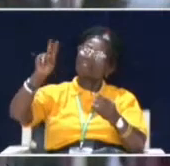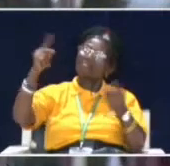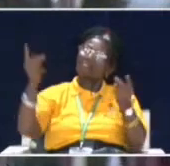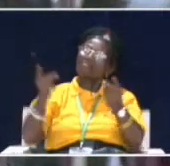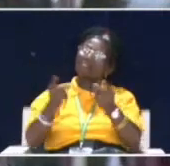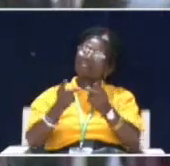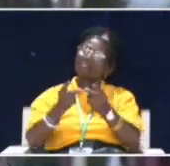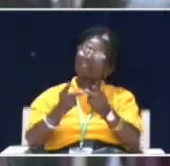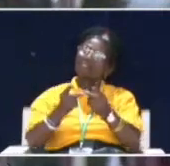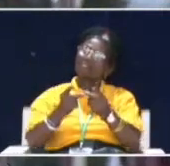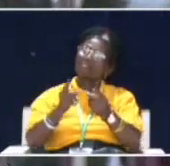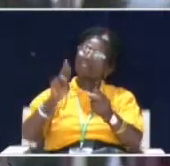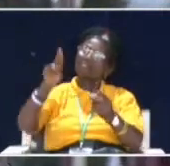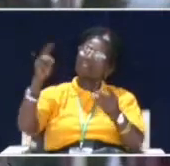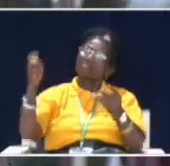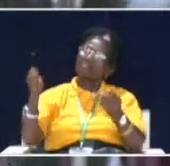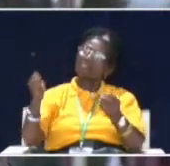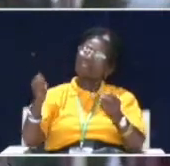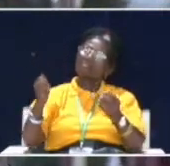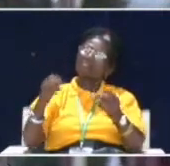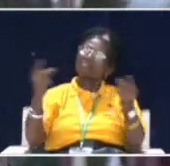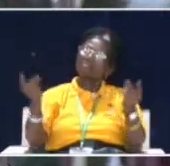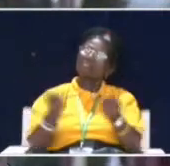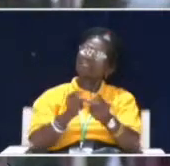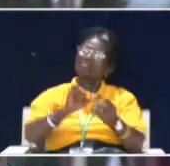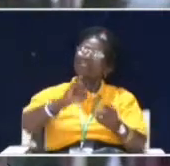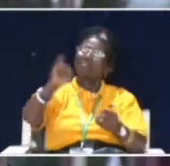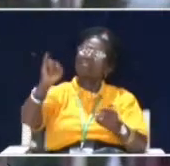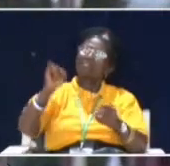ní ìṣípòpadà ní gbogbo ọ̀nà.